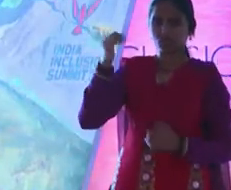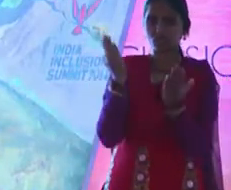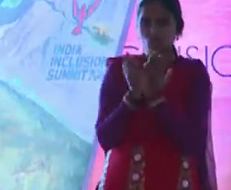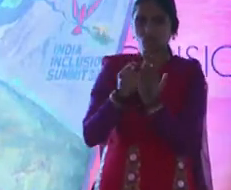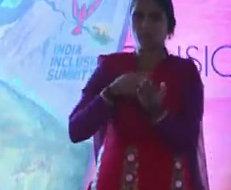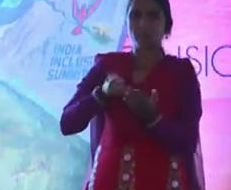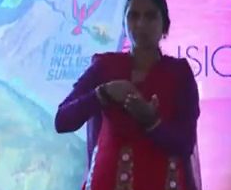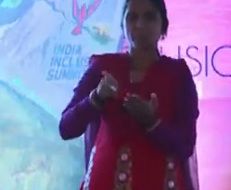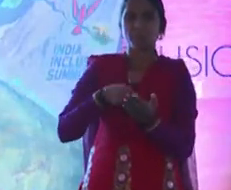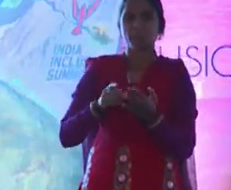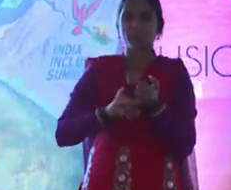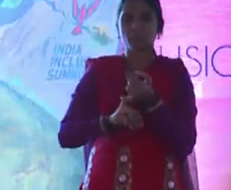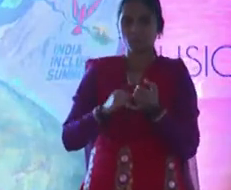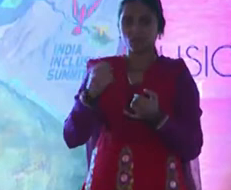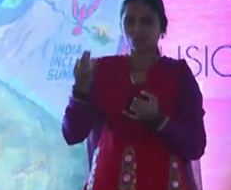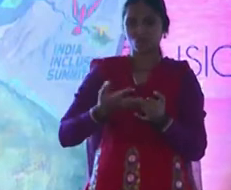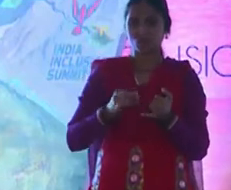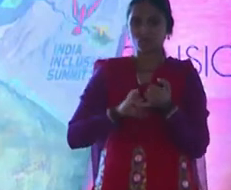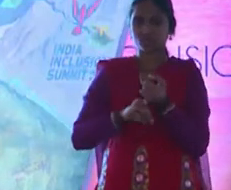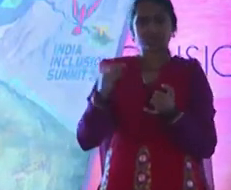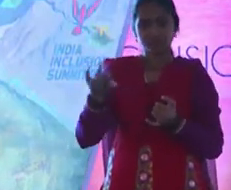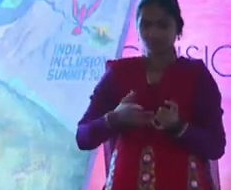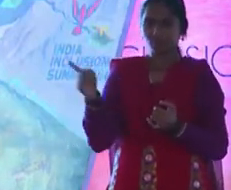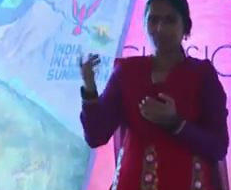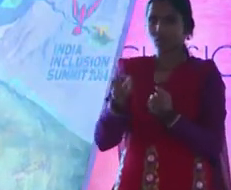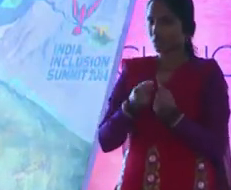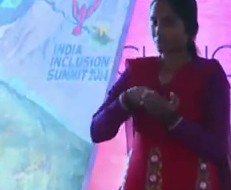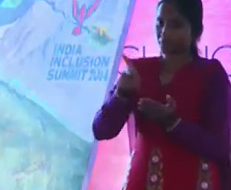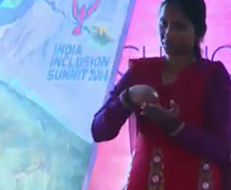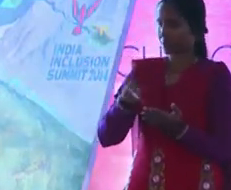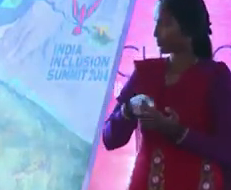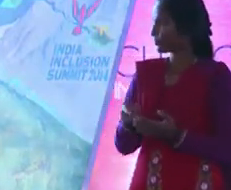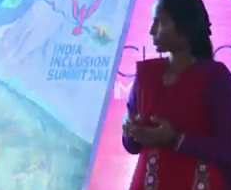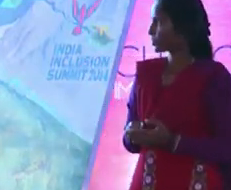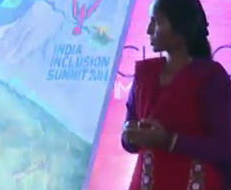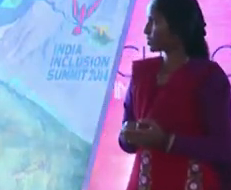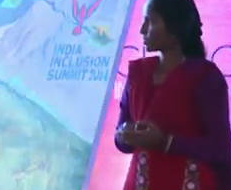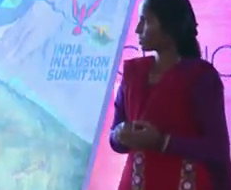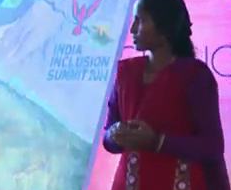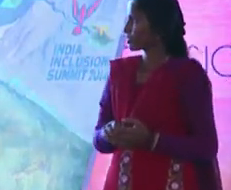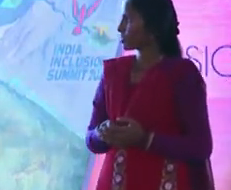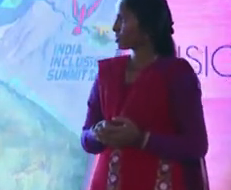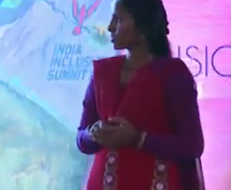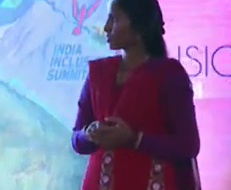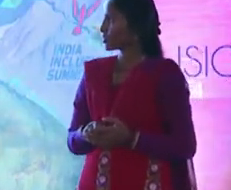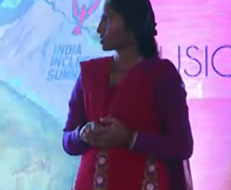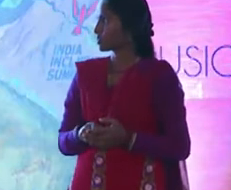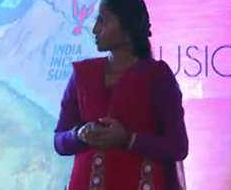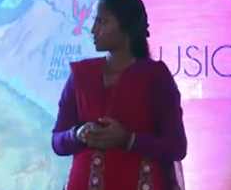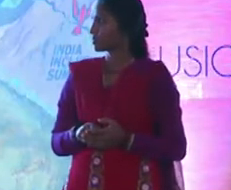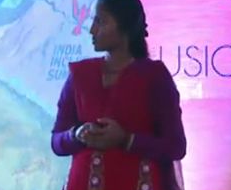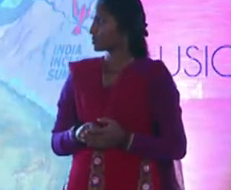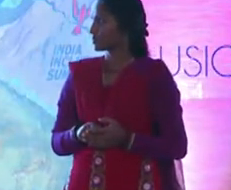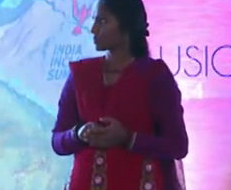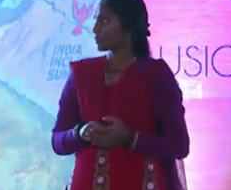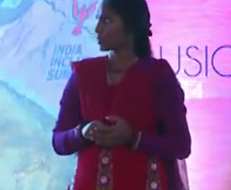Some students who are able to get to class 12th, it is usually found, particularly in the case of girls, that they